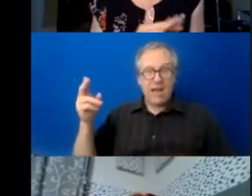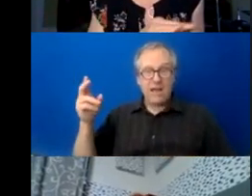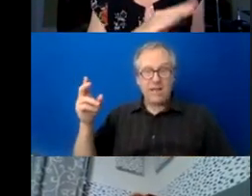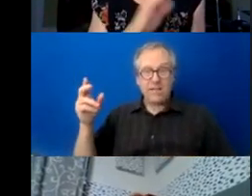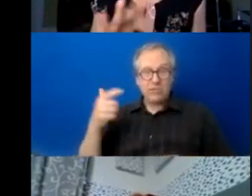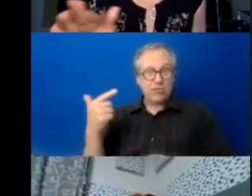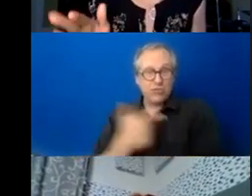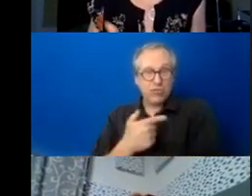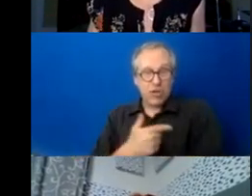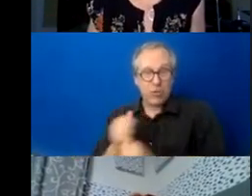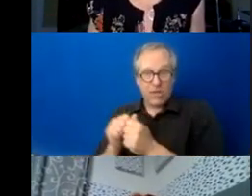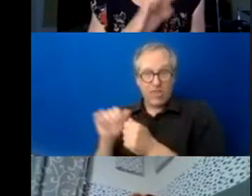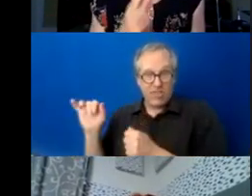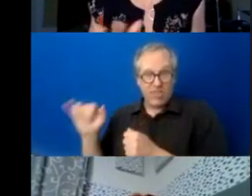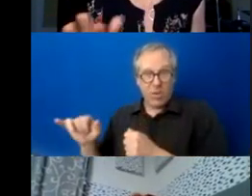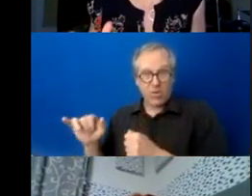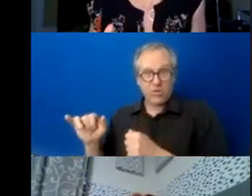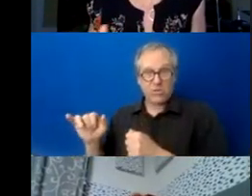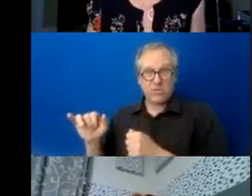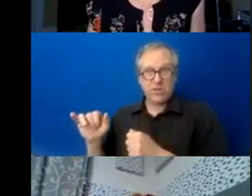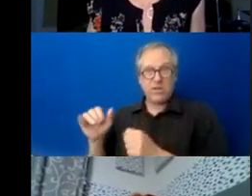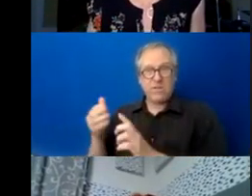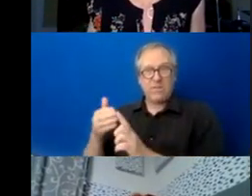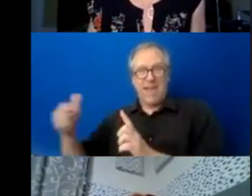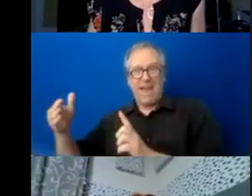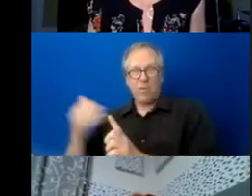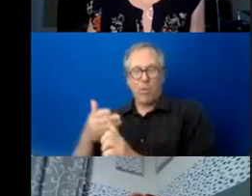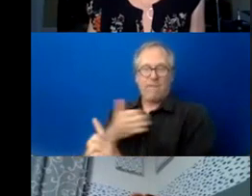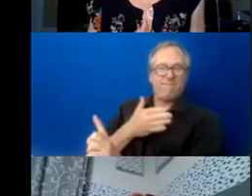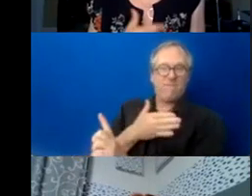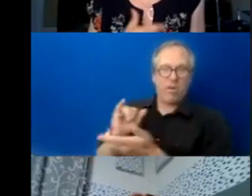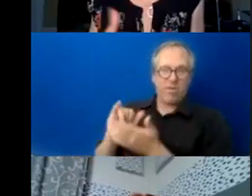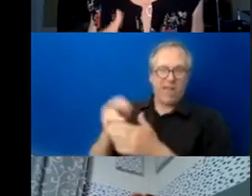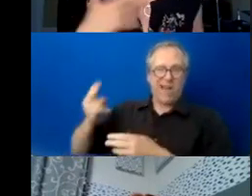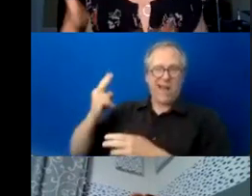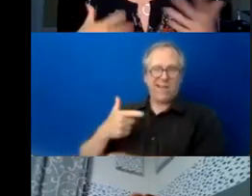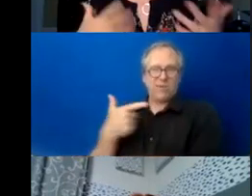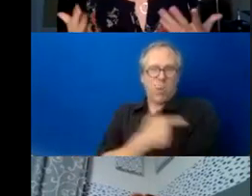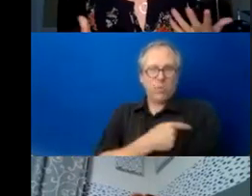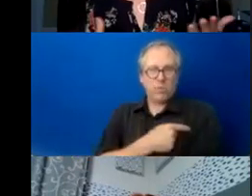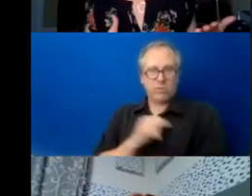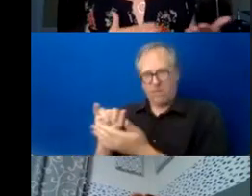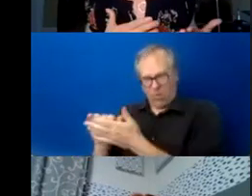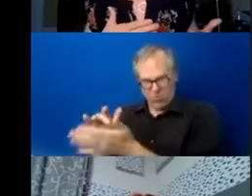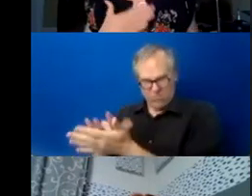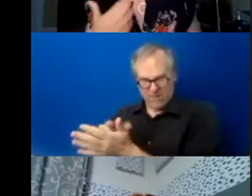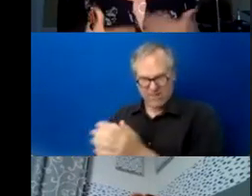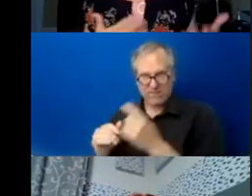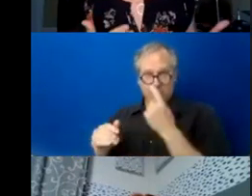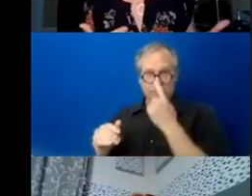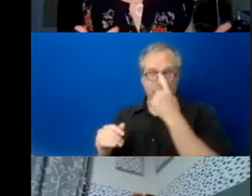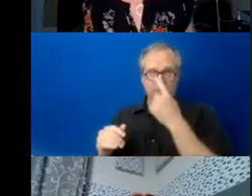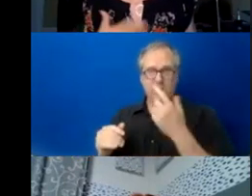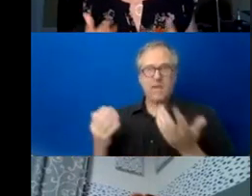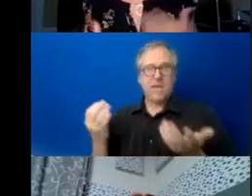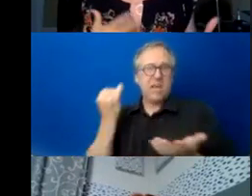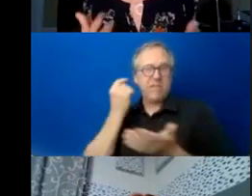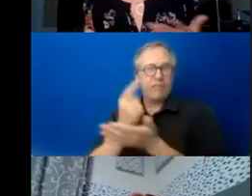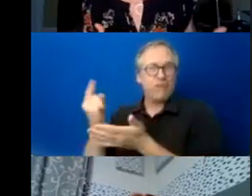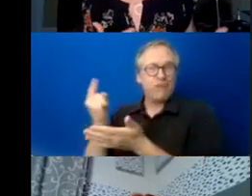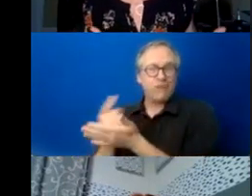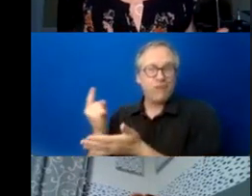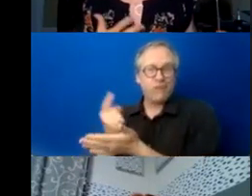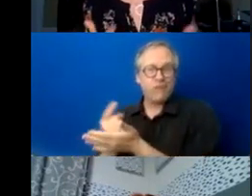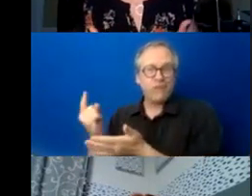might not want to do it right around there. If they're getting, many adults get weekly injections, so they